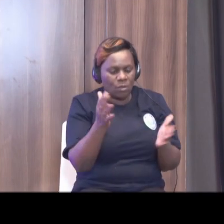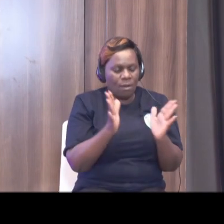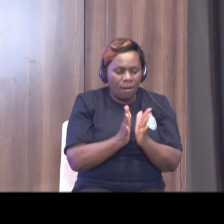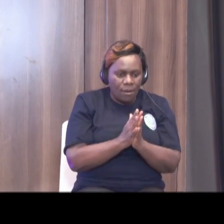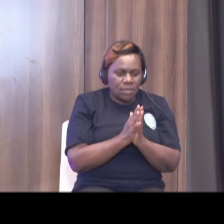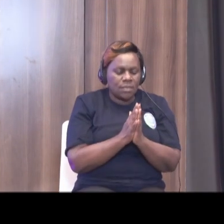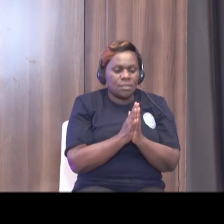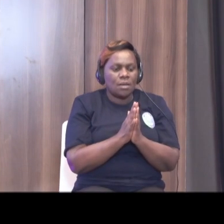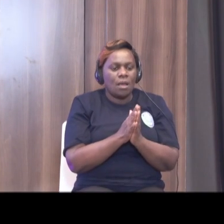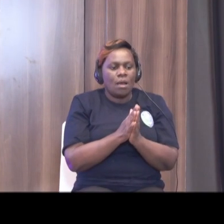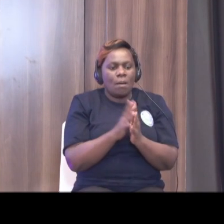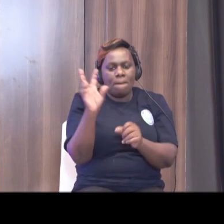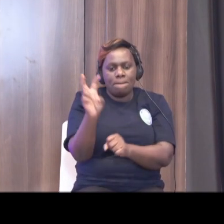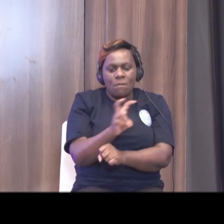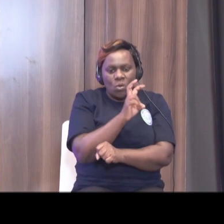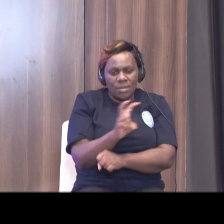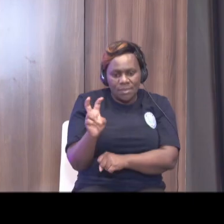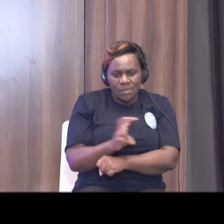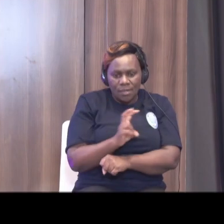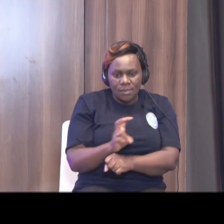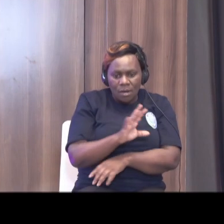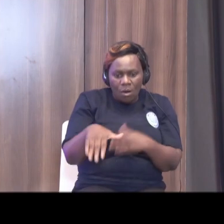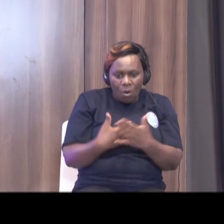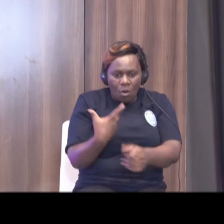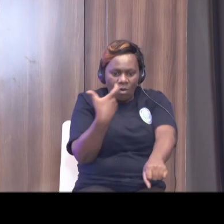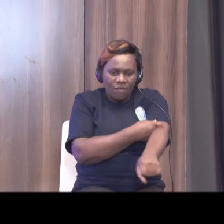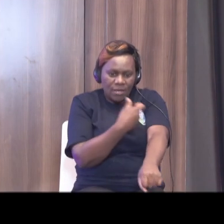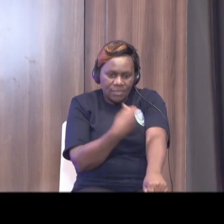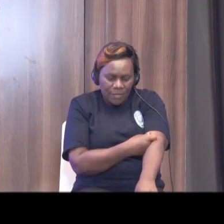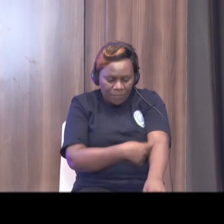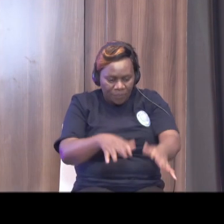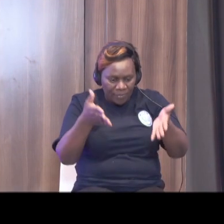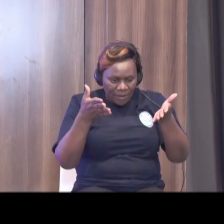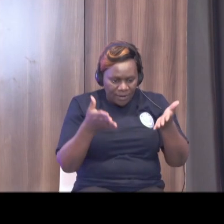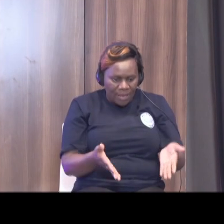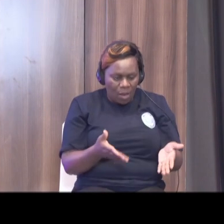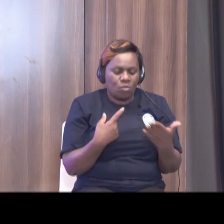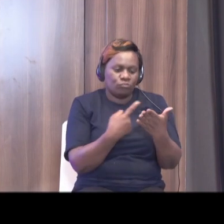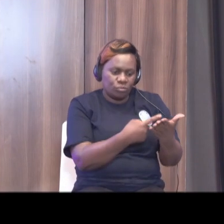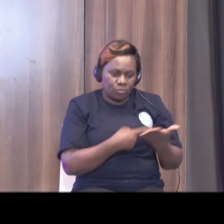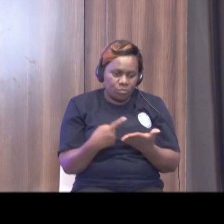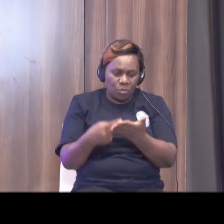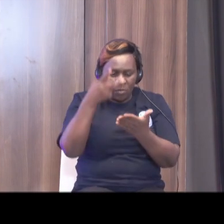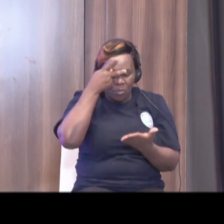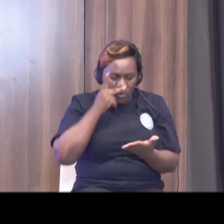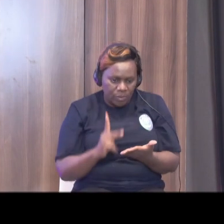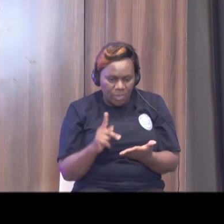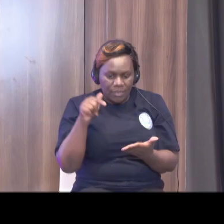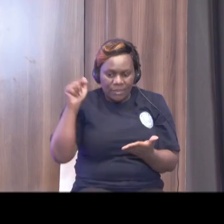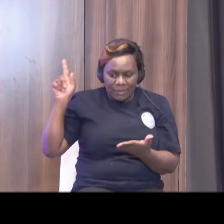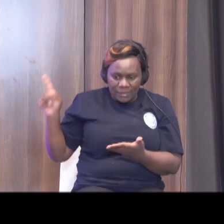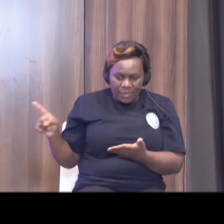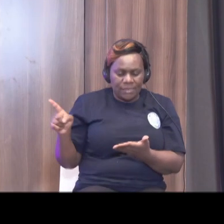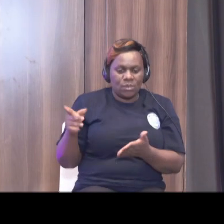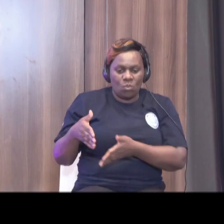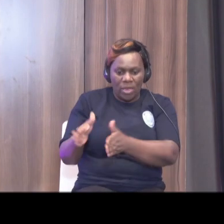and monitoring of the vaccines. So we discussed the importance of policy. This is the